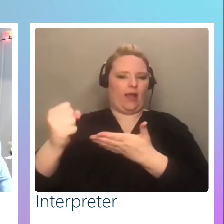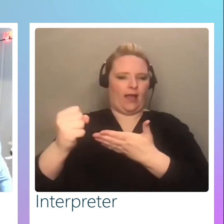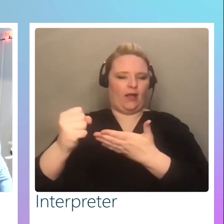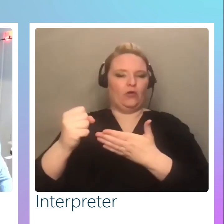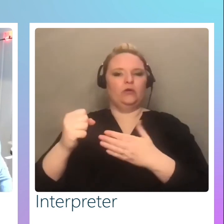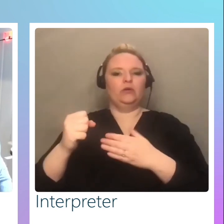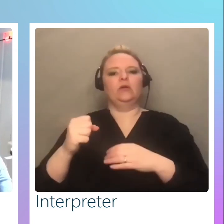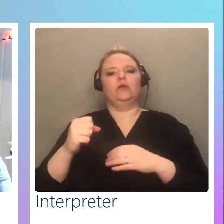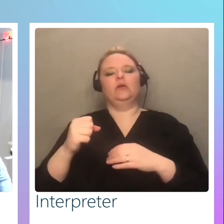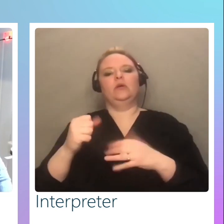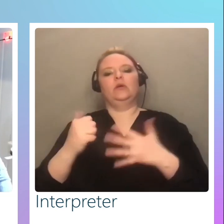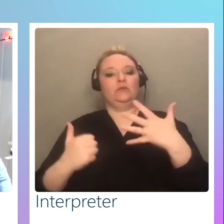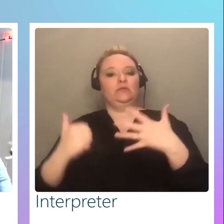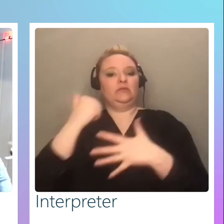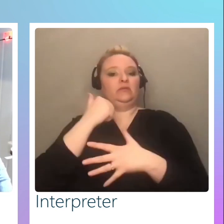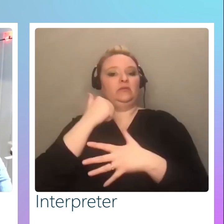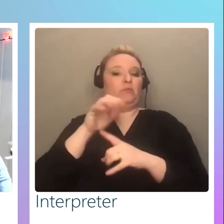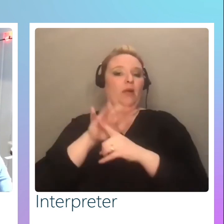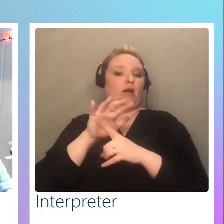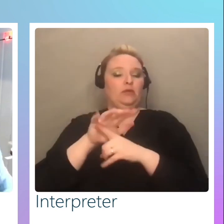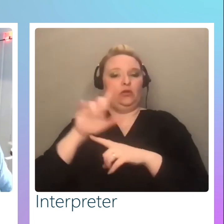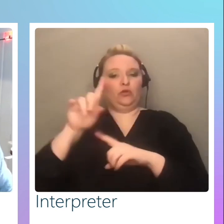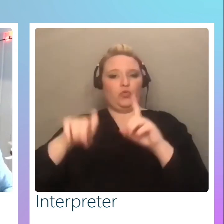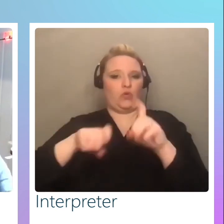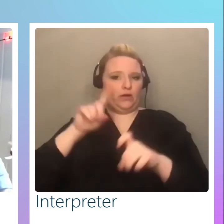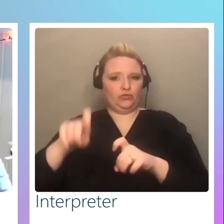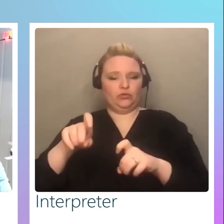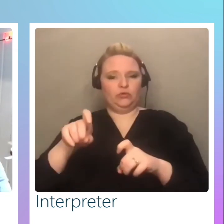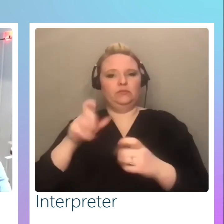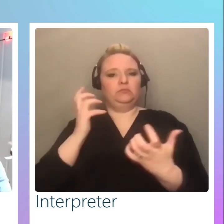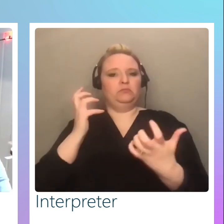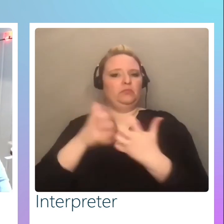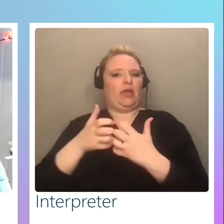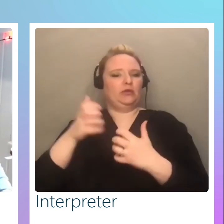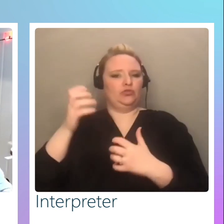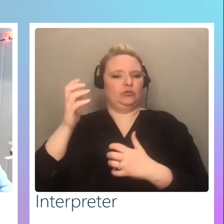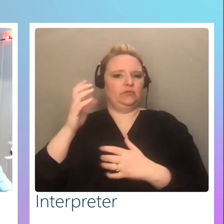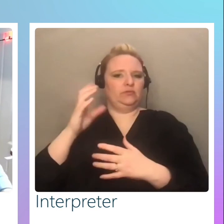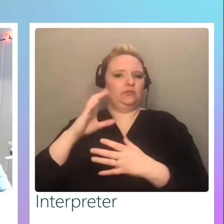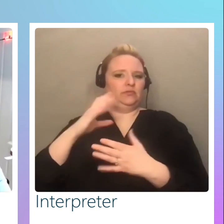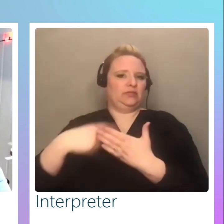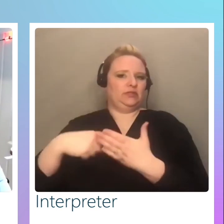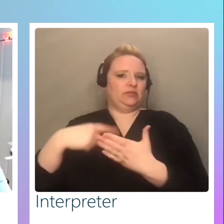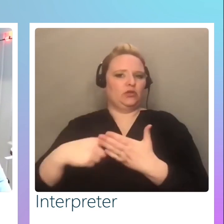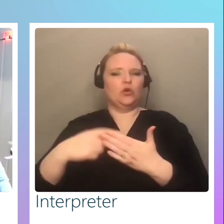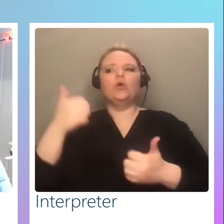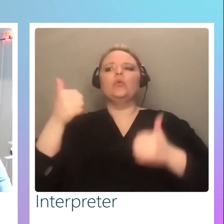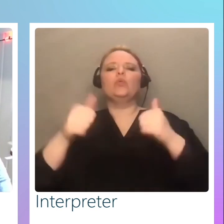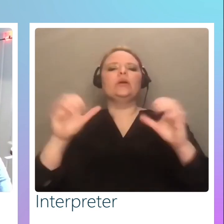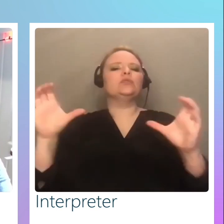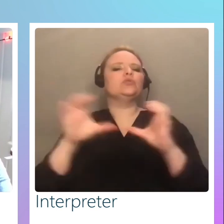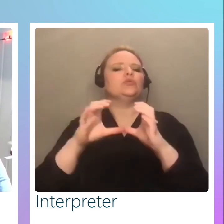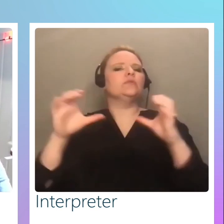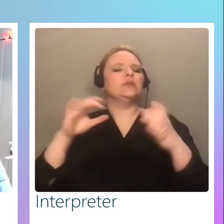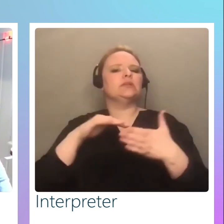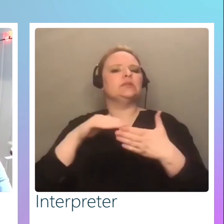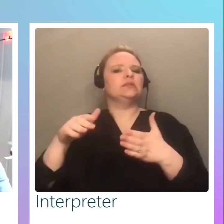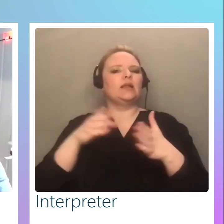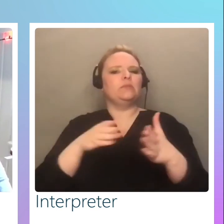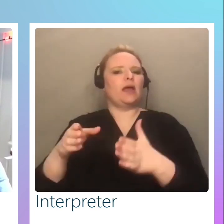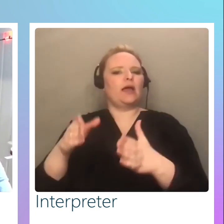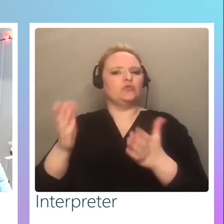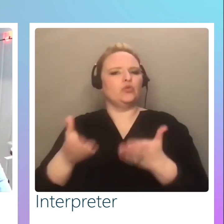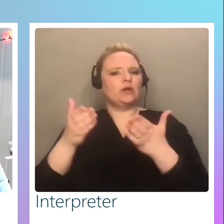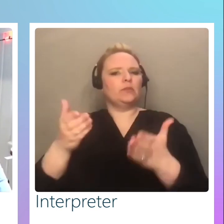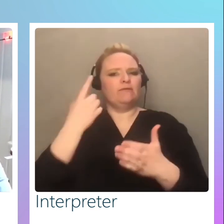is close to the top of the popularity that I think is really well suited for this conversation is, which certifications or study paths can you recommend